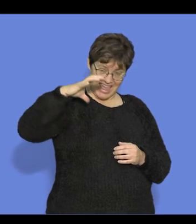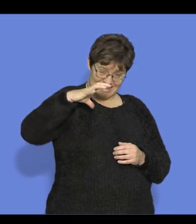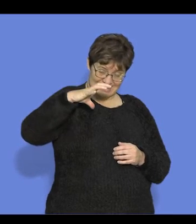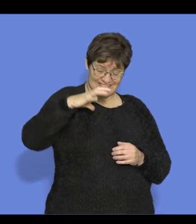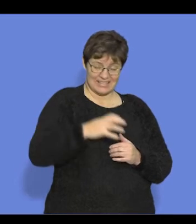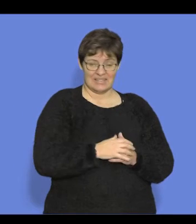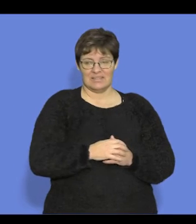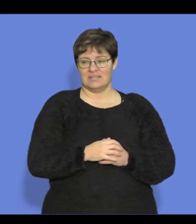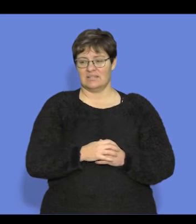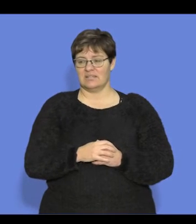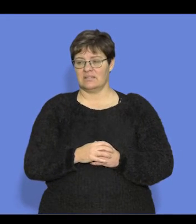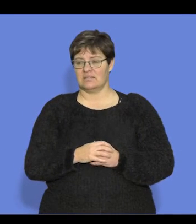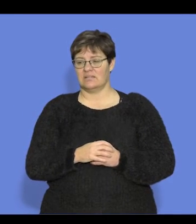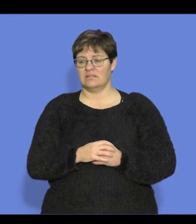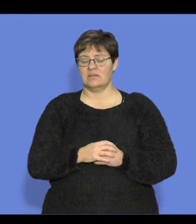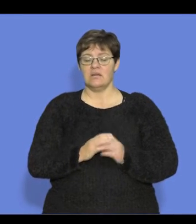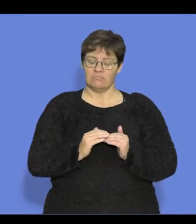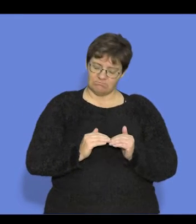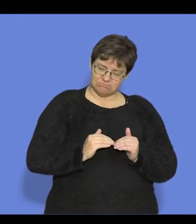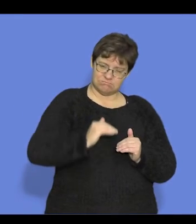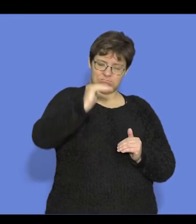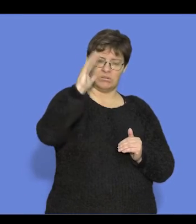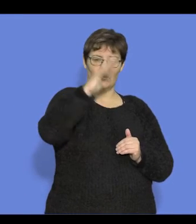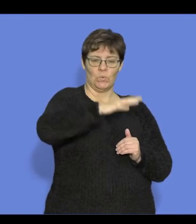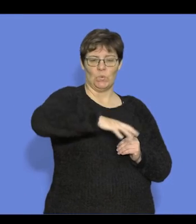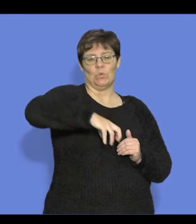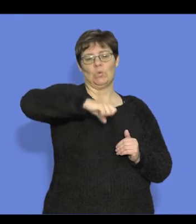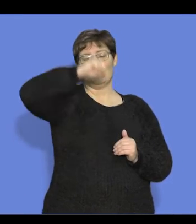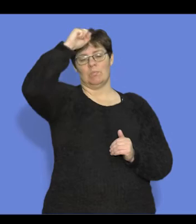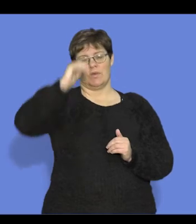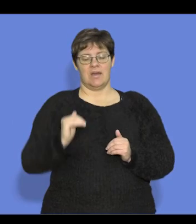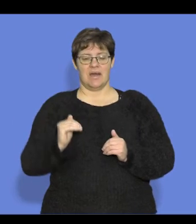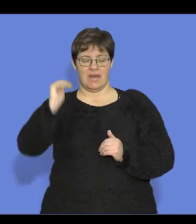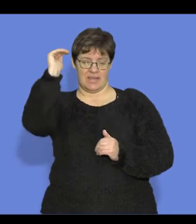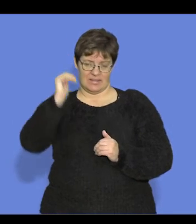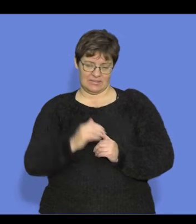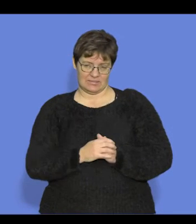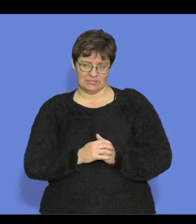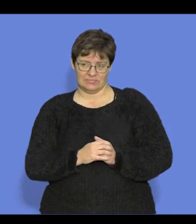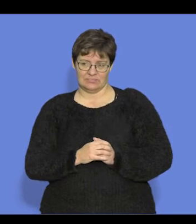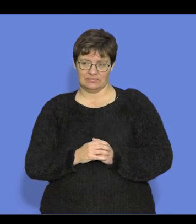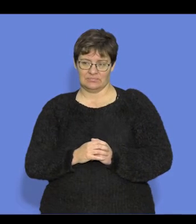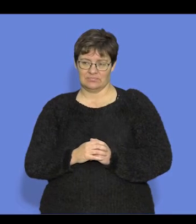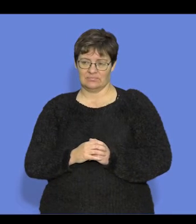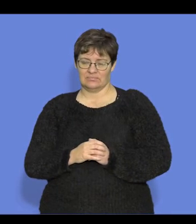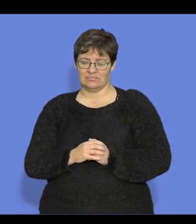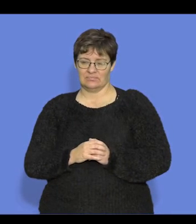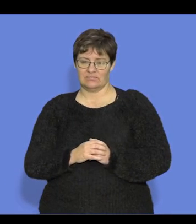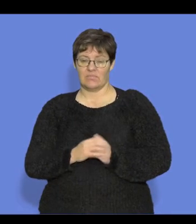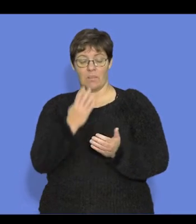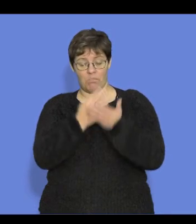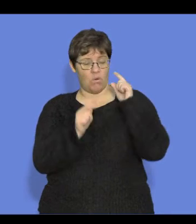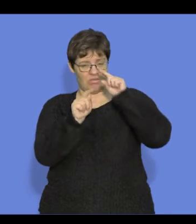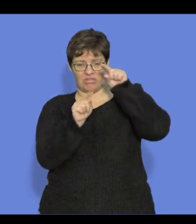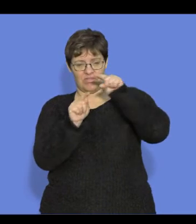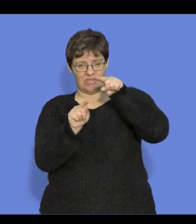the brighter the light, and the rate of transpiration, which is the same as saying the amount of water lost. Both of these,